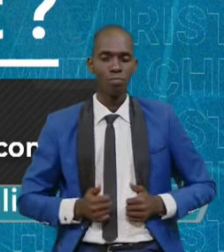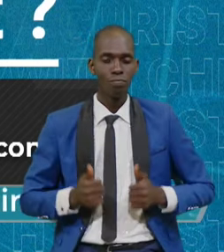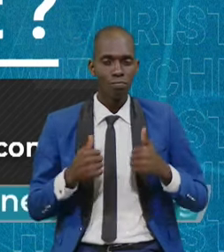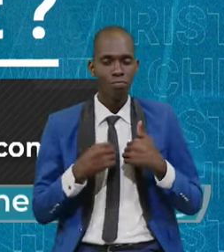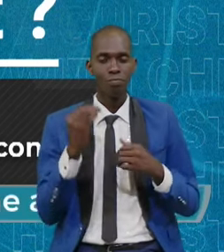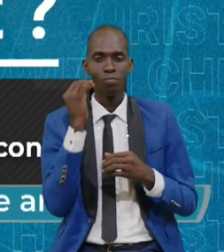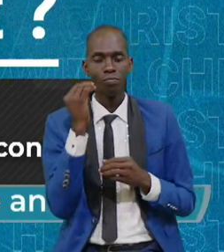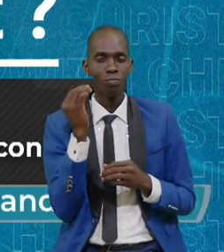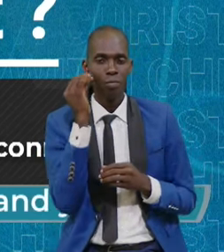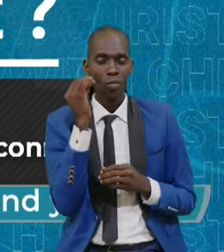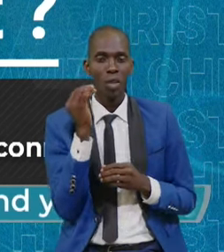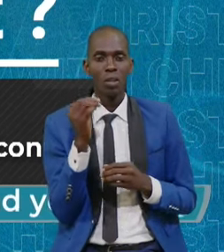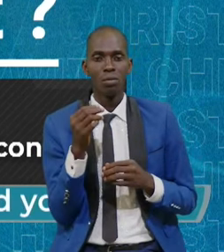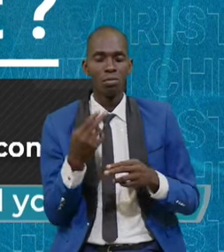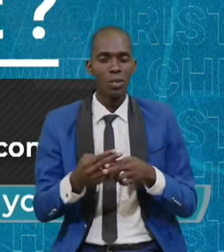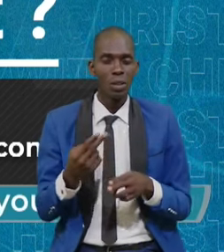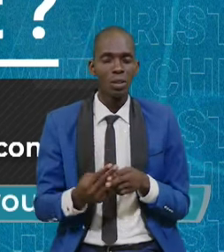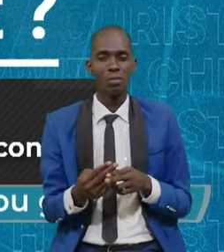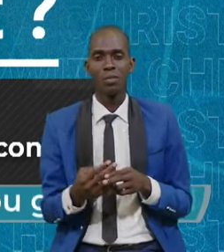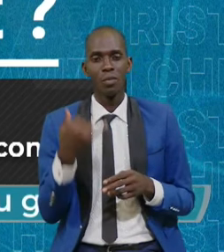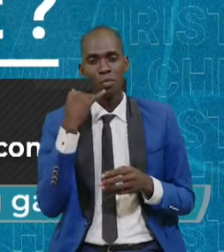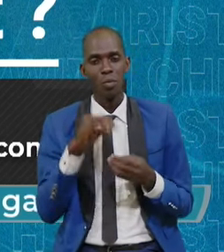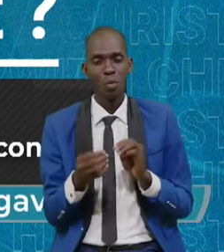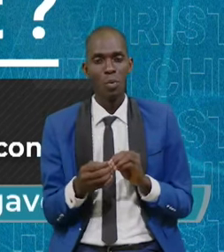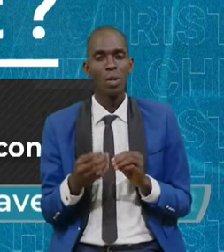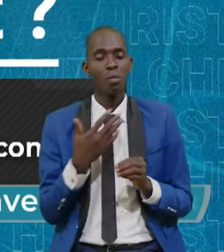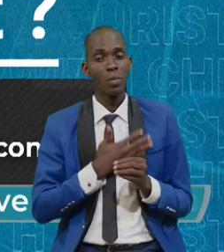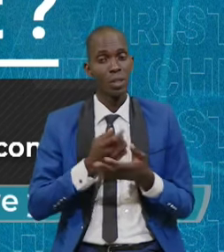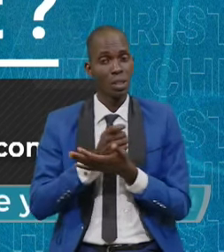Make sure you write in capital letters